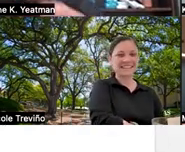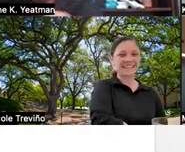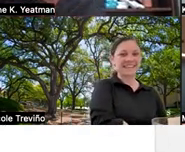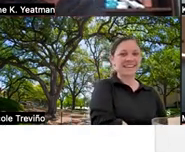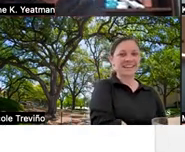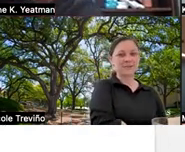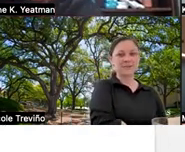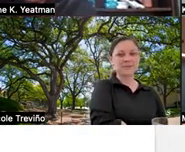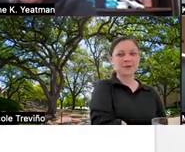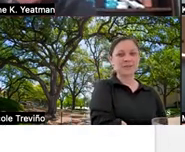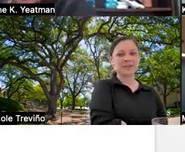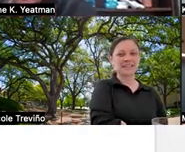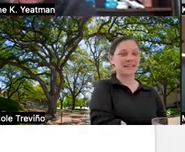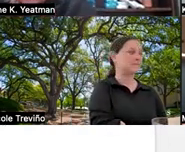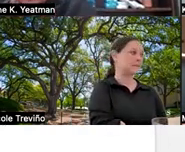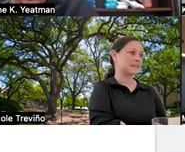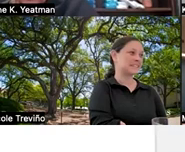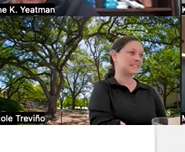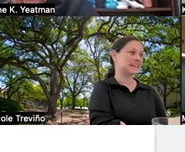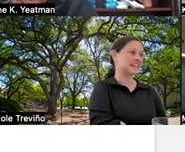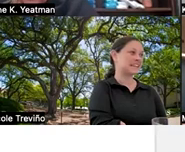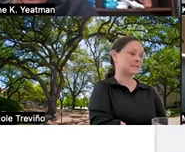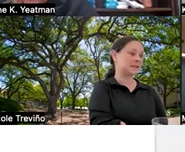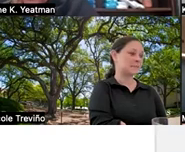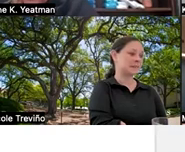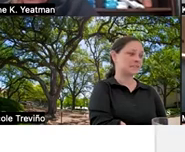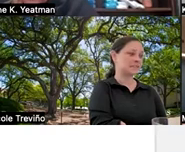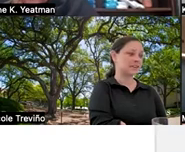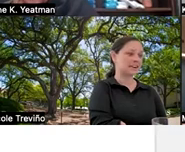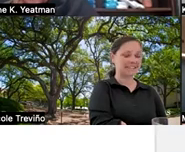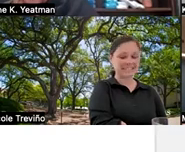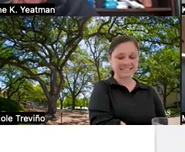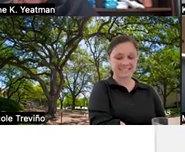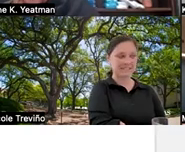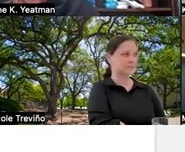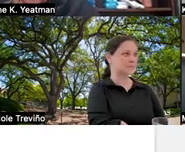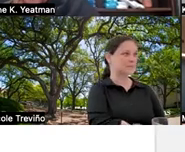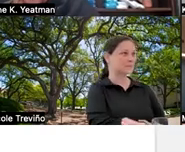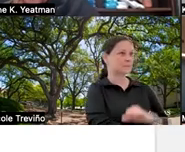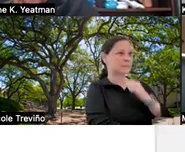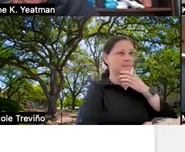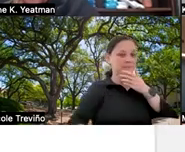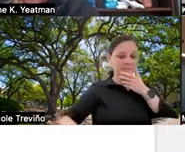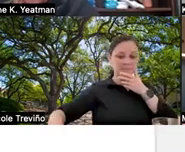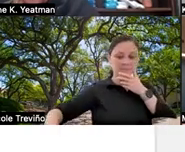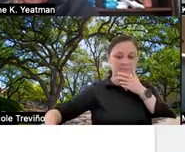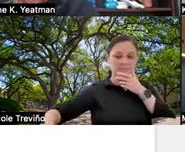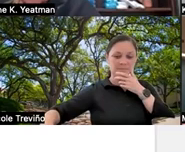thanks, Kate, who can work alongside families to accomplish our ideas.